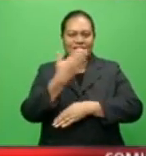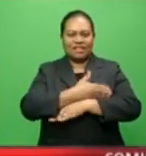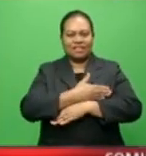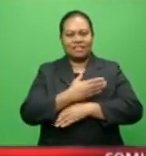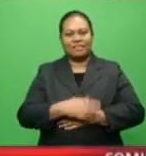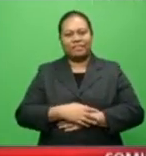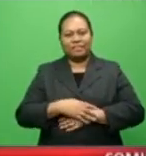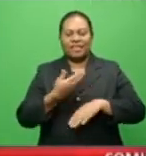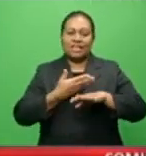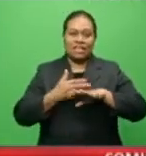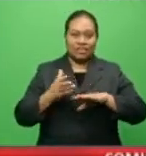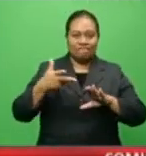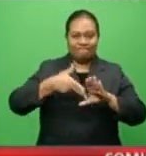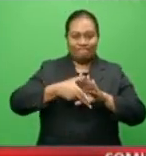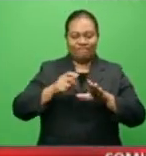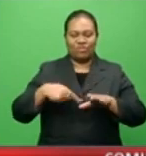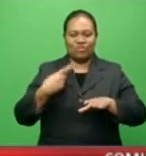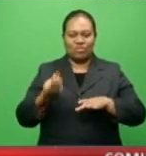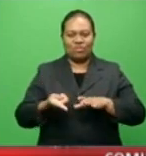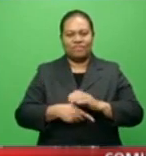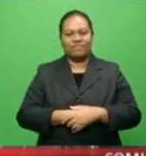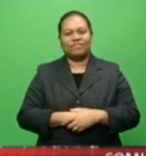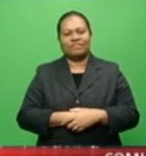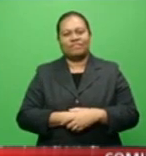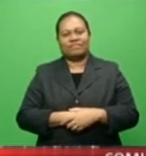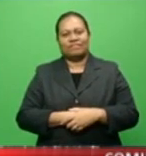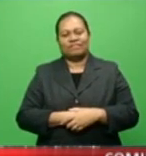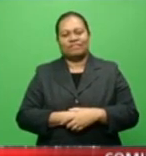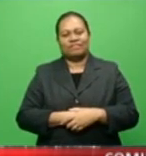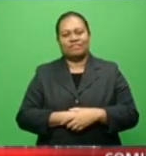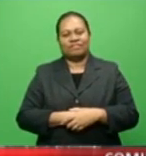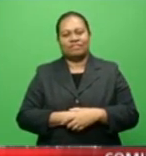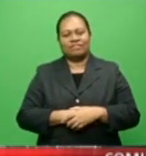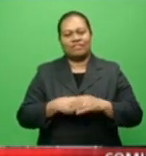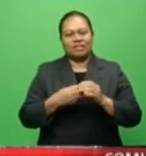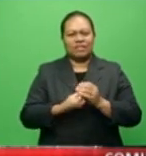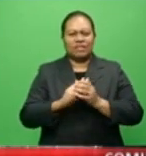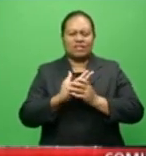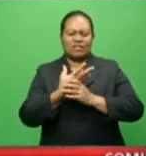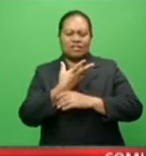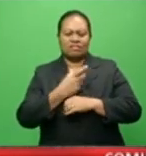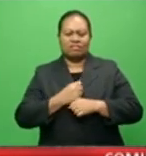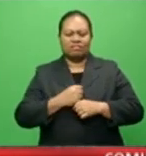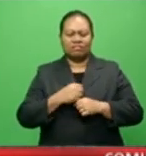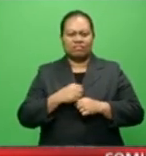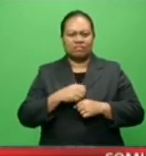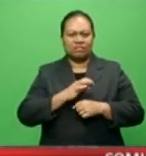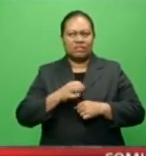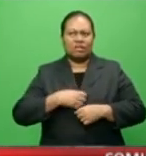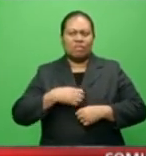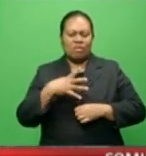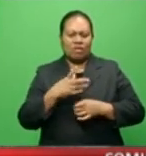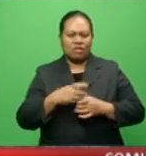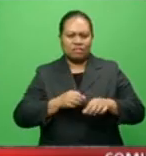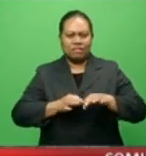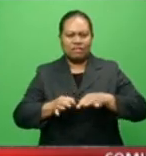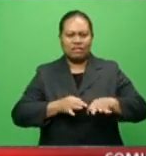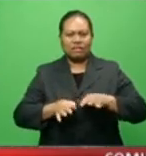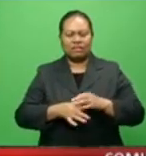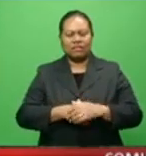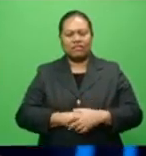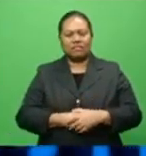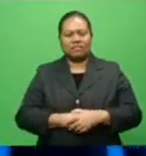and Ikaso, FBC News. And Whitney joins us now with the latest in business. Thanks,